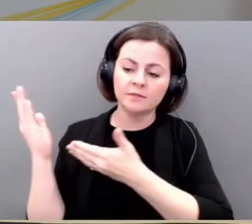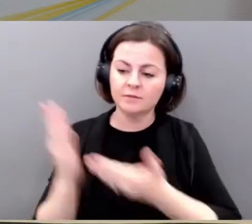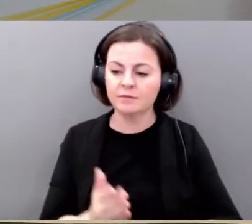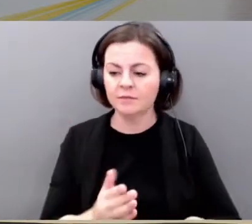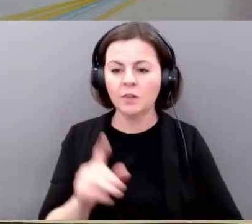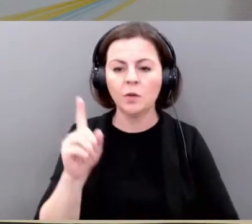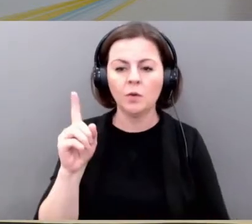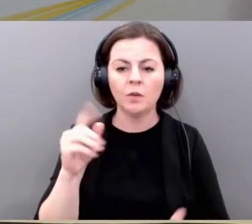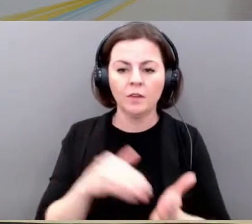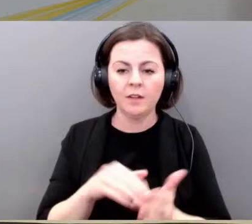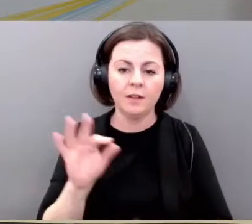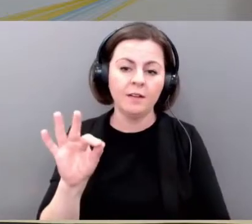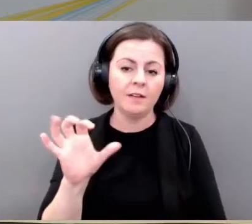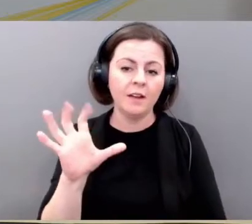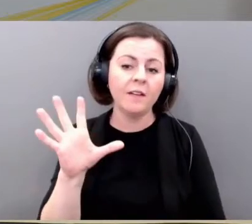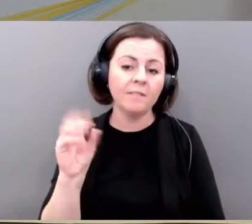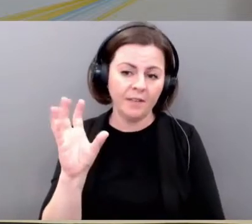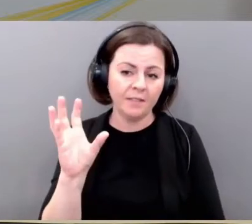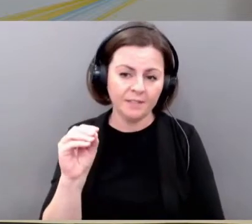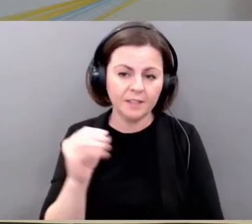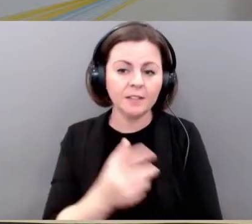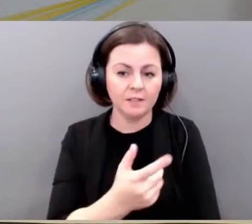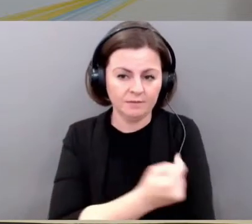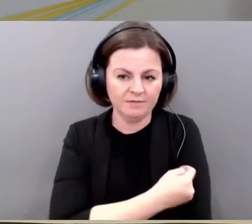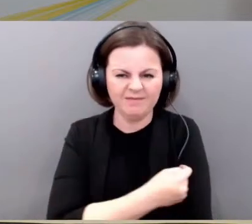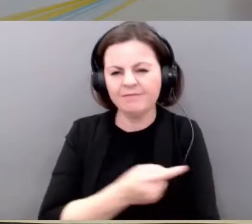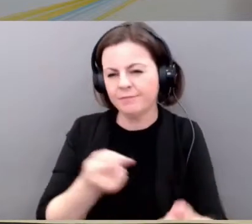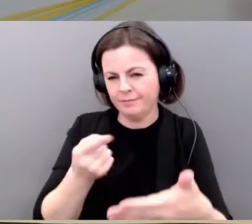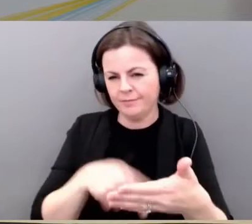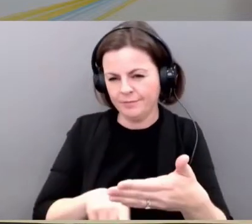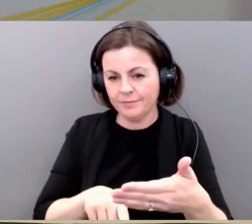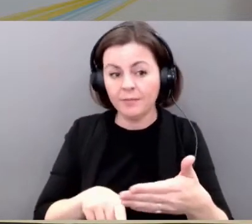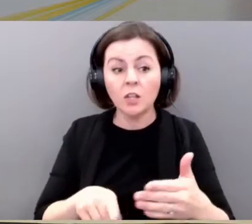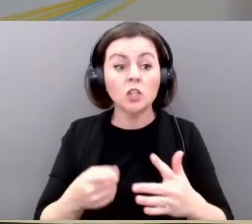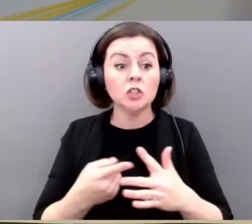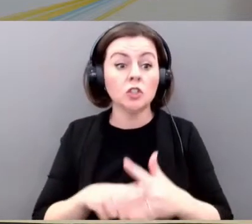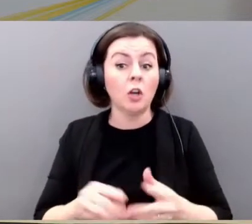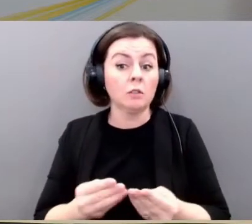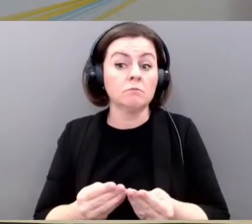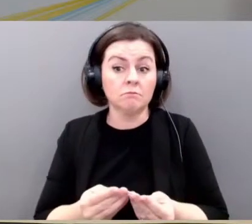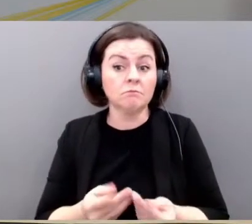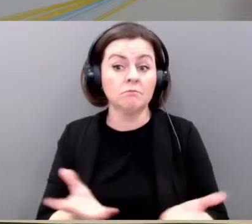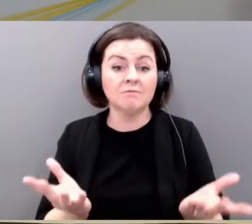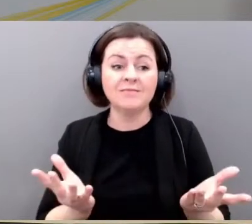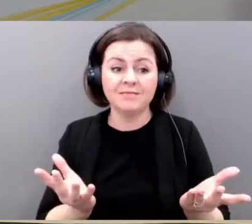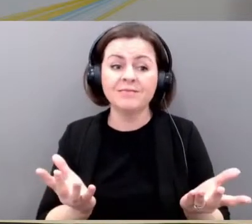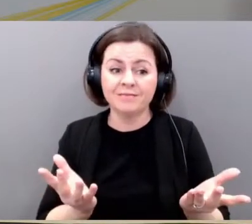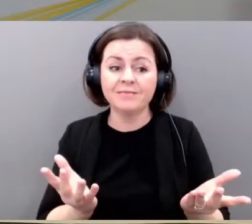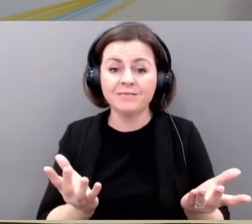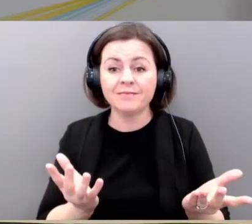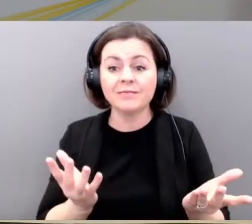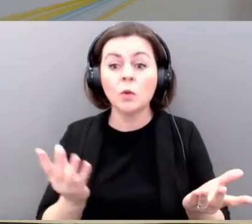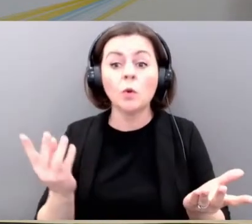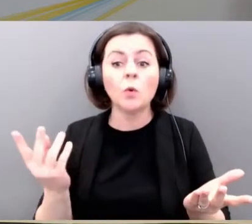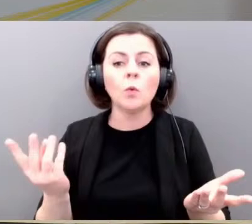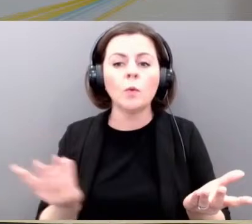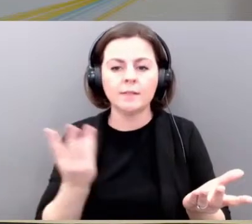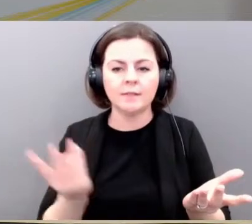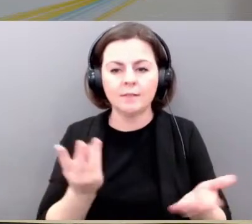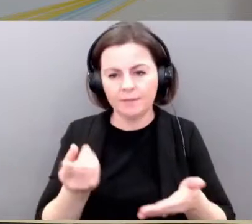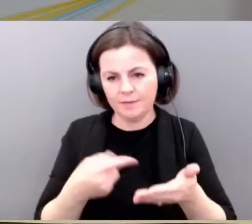early next week. And we plan to begin administering the first doses of the vaccine on Wednesday.